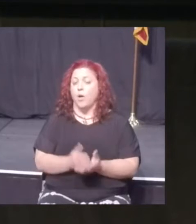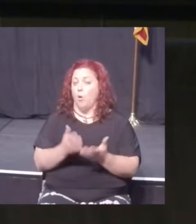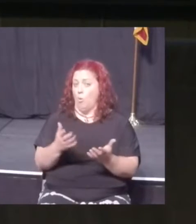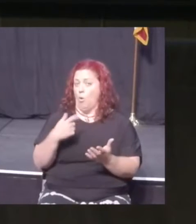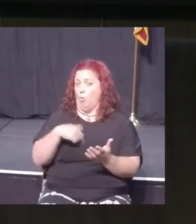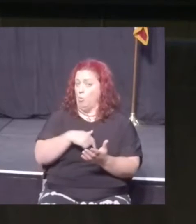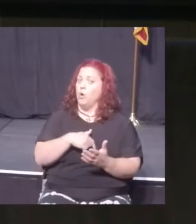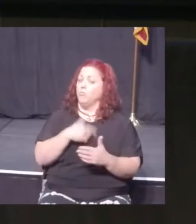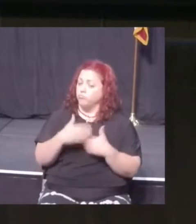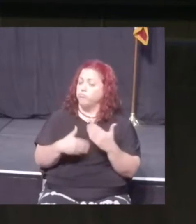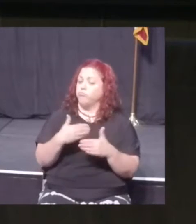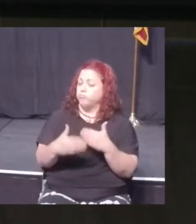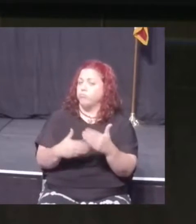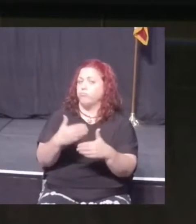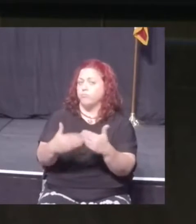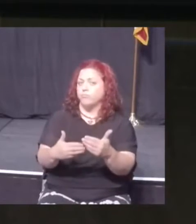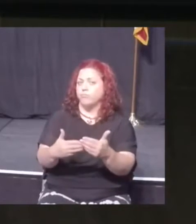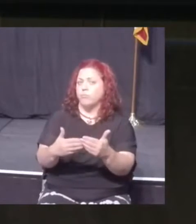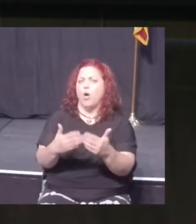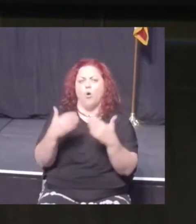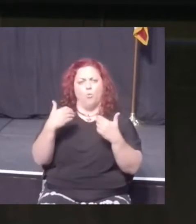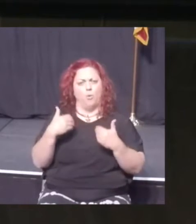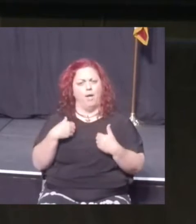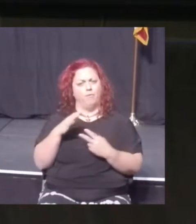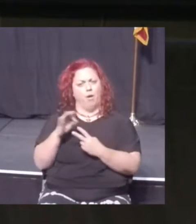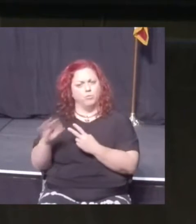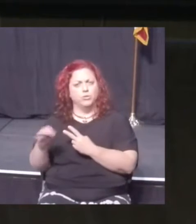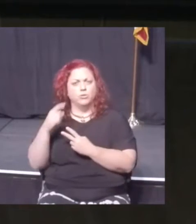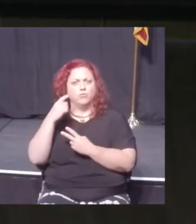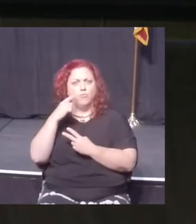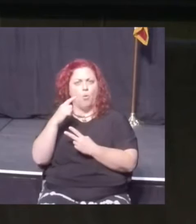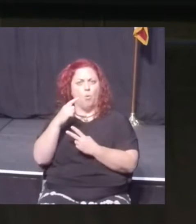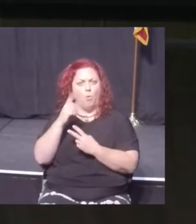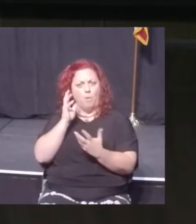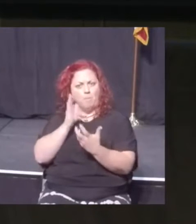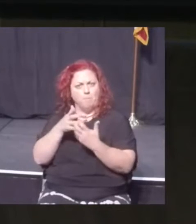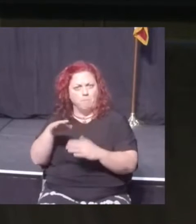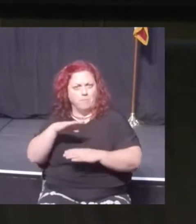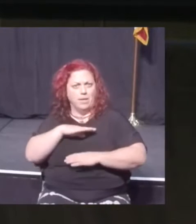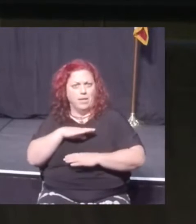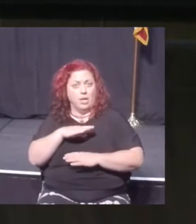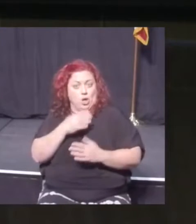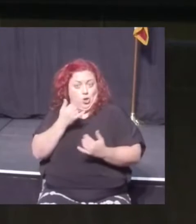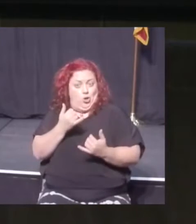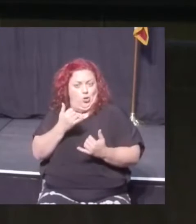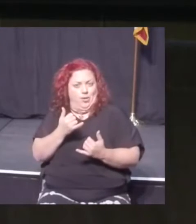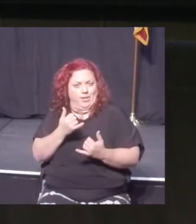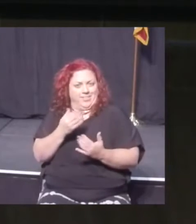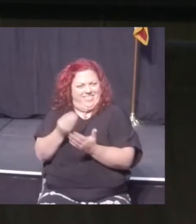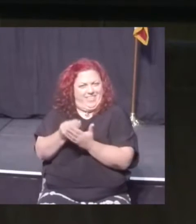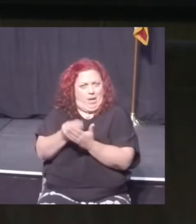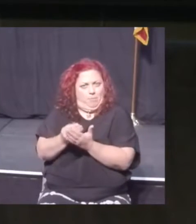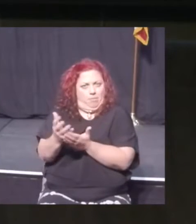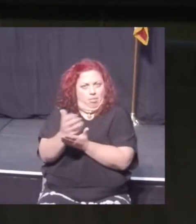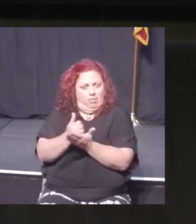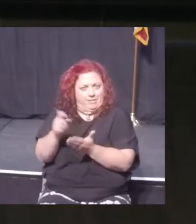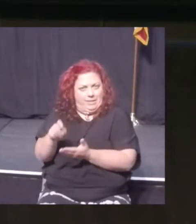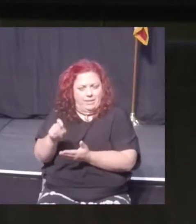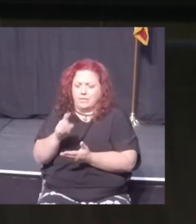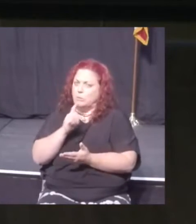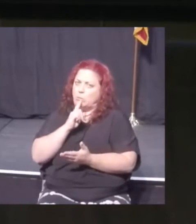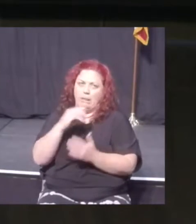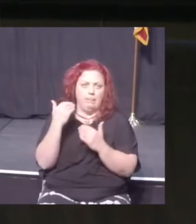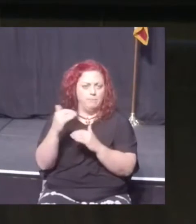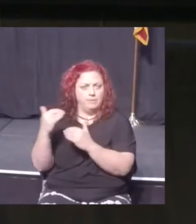we are making progress, options for meeting current or future capital needs are very limited. In the long